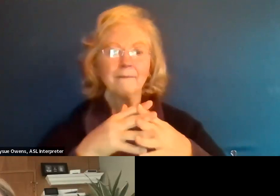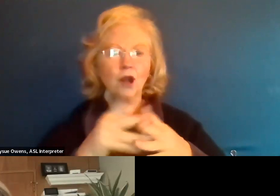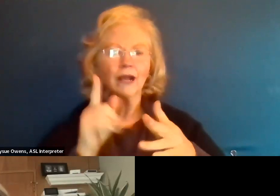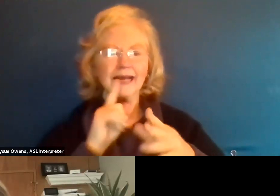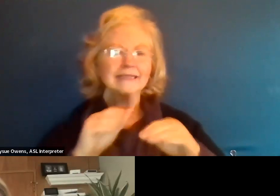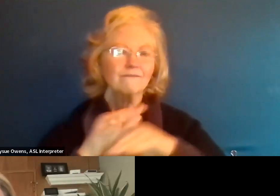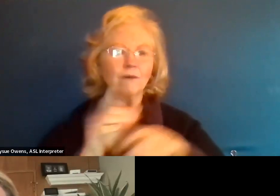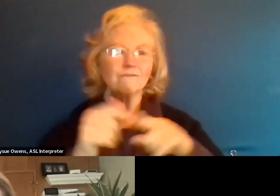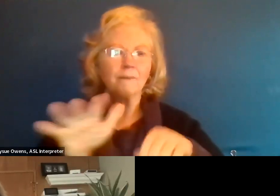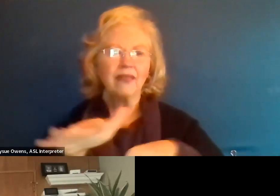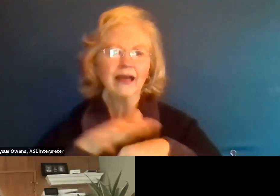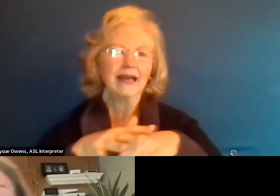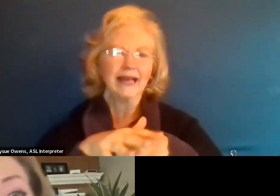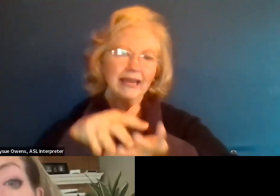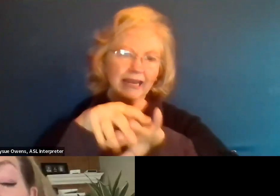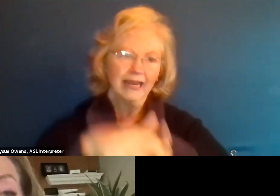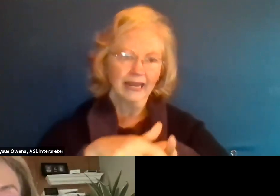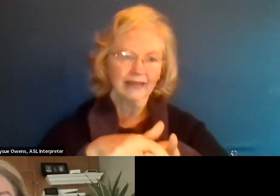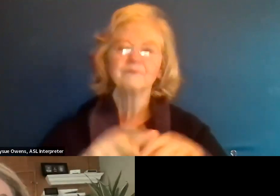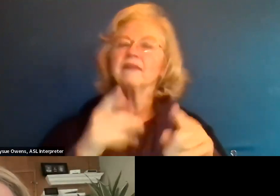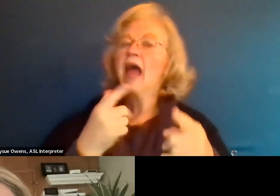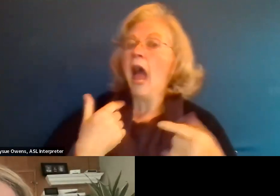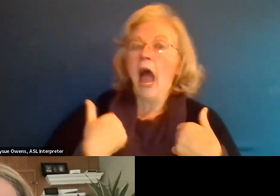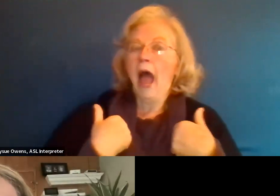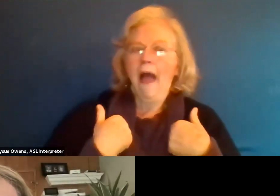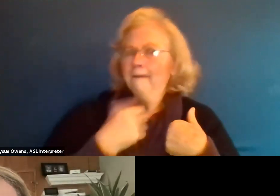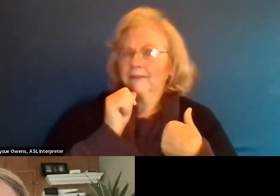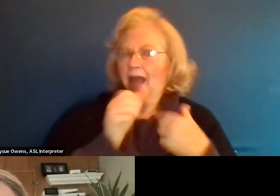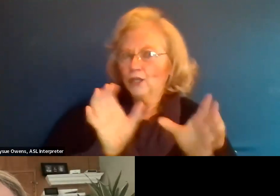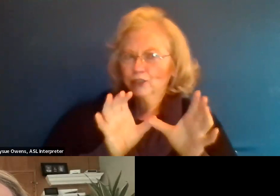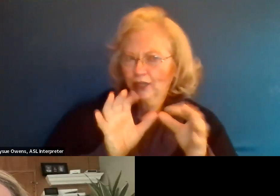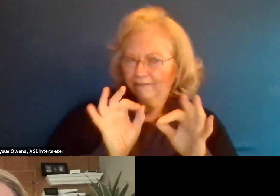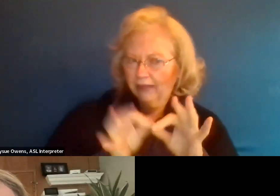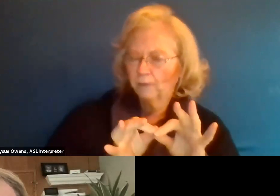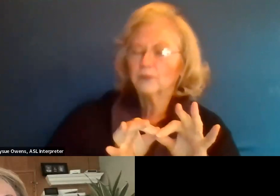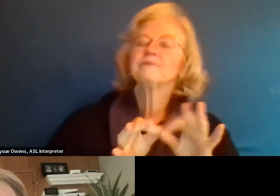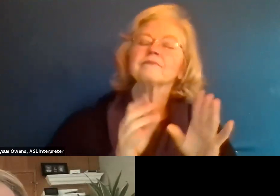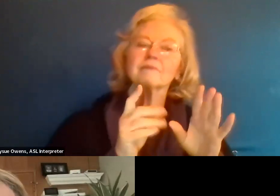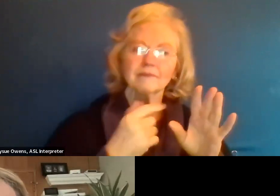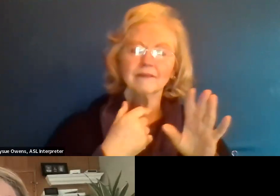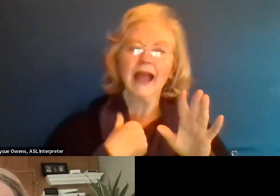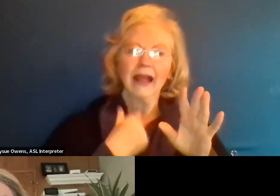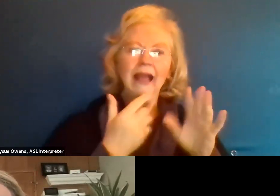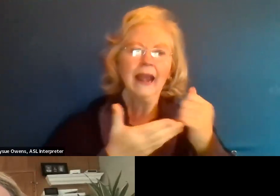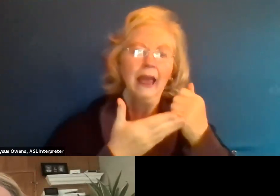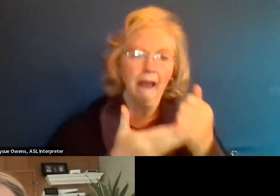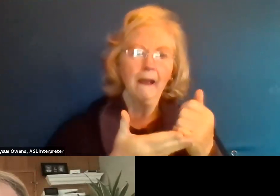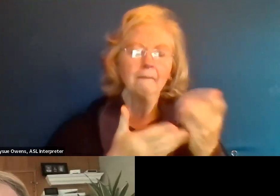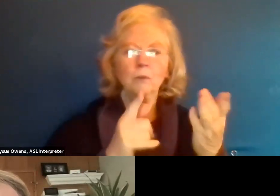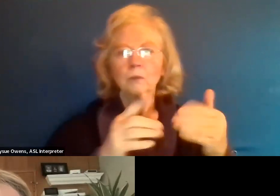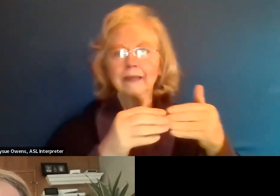made. Yeah, I mean, I'm not a certified interpreter, so I can help direct you